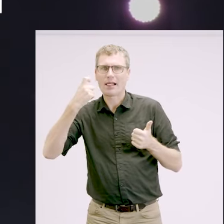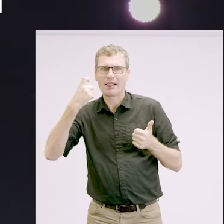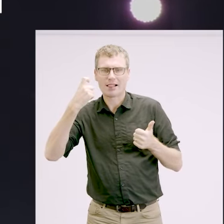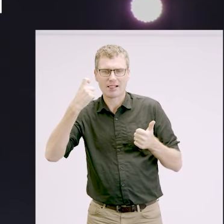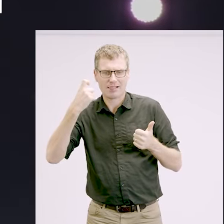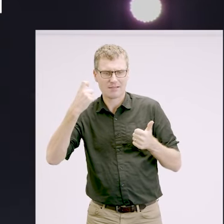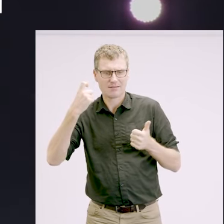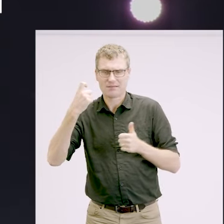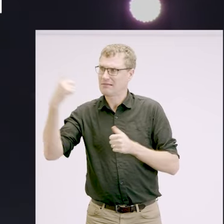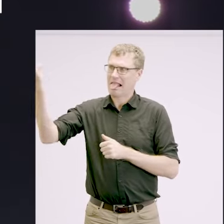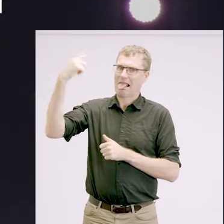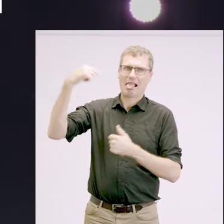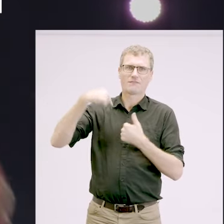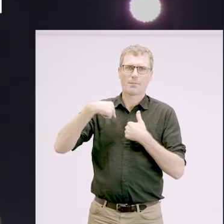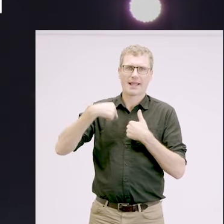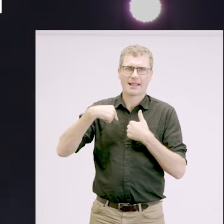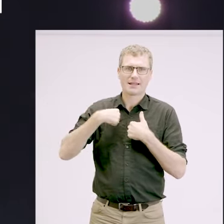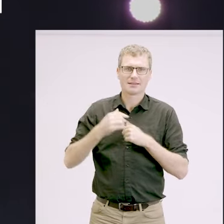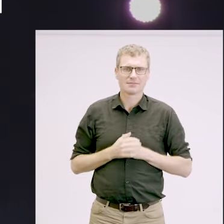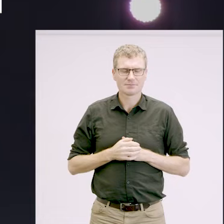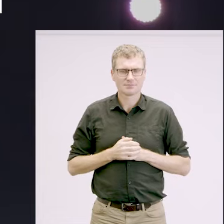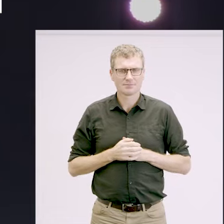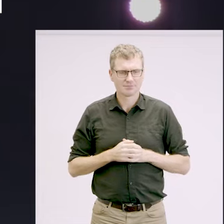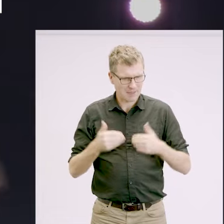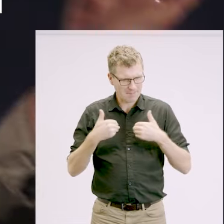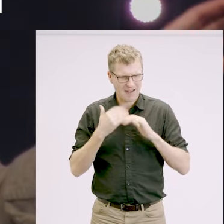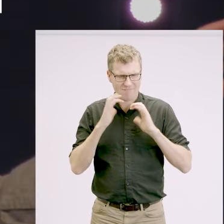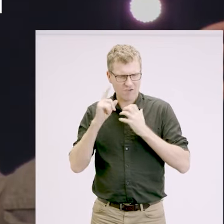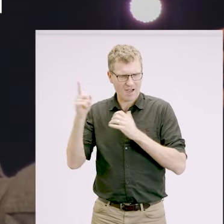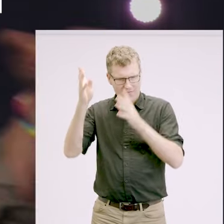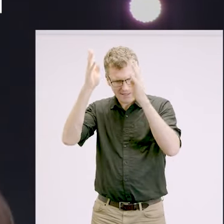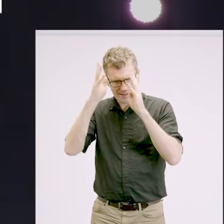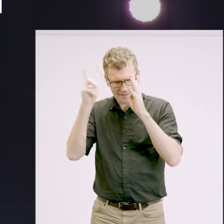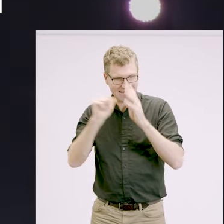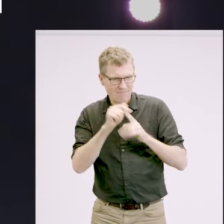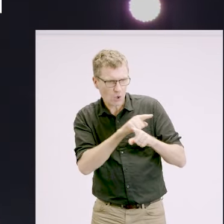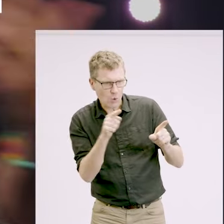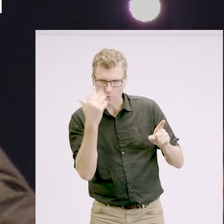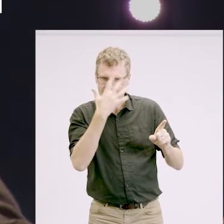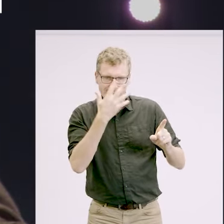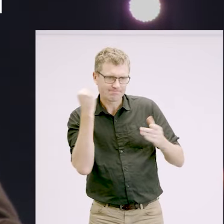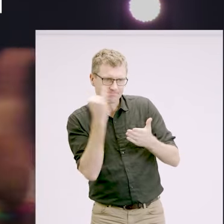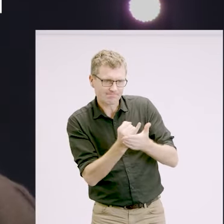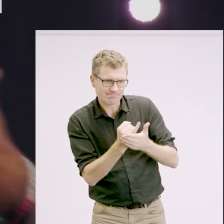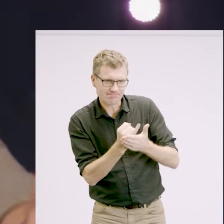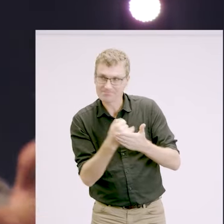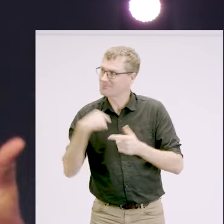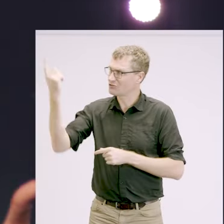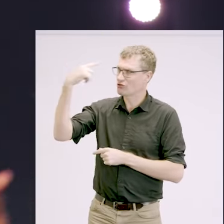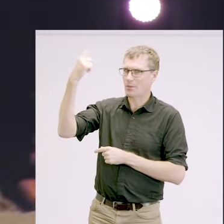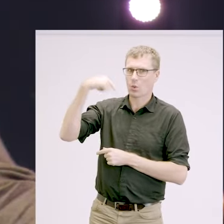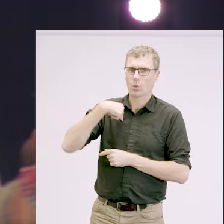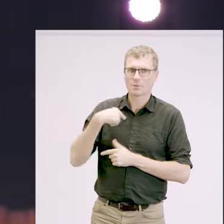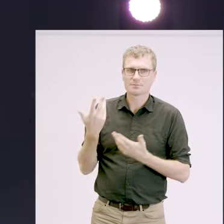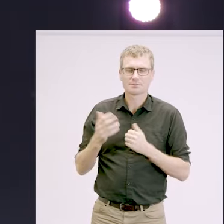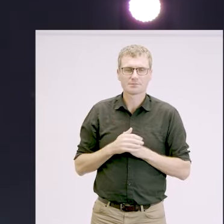everybody else your age, so you're going to endanger my head. The eunuch says, don't do this to me. I'm afraid of the king. If you guys look